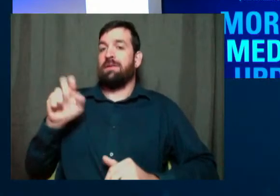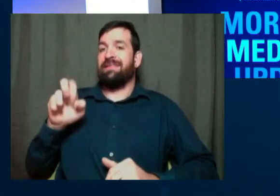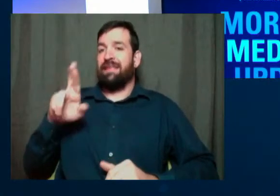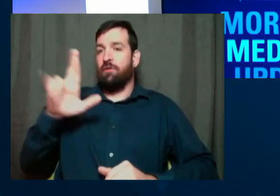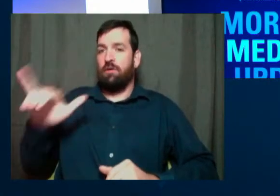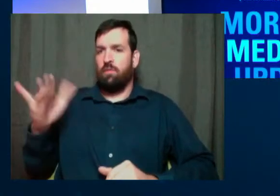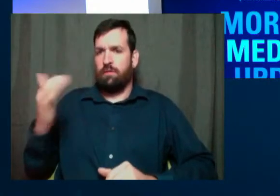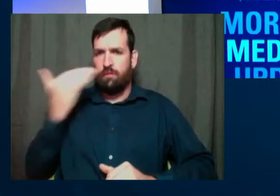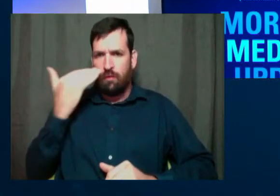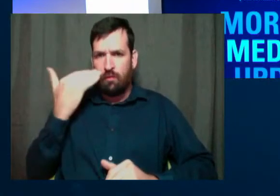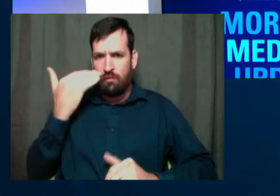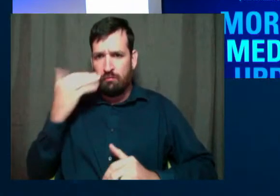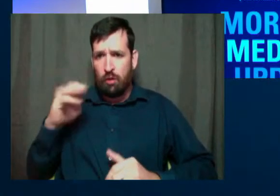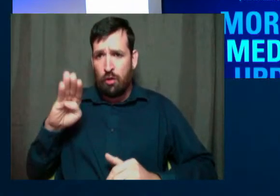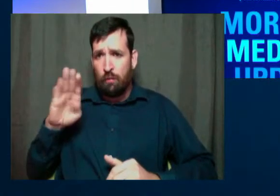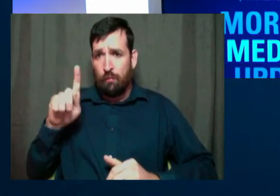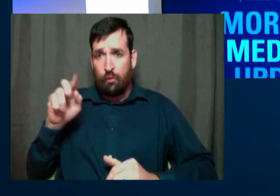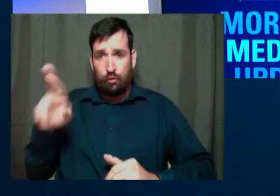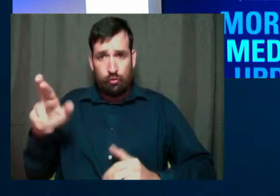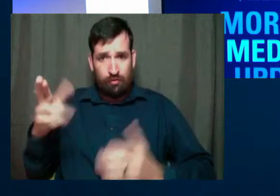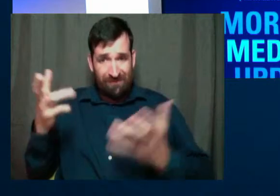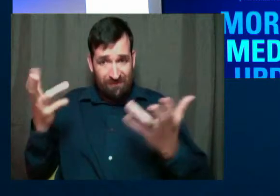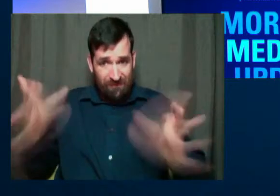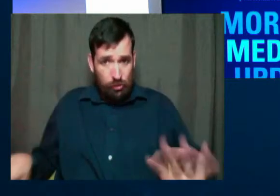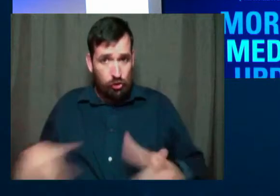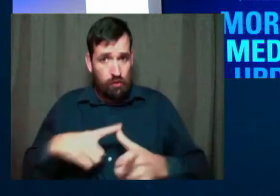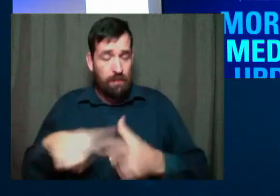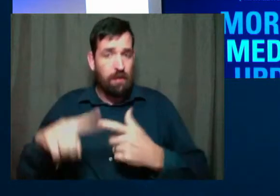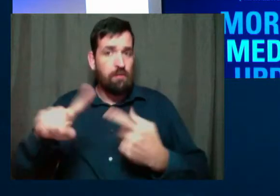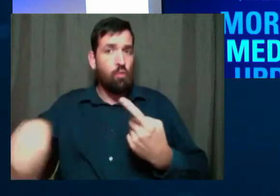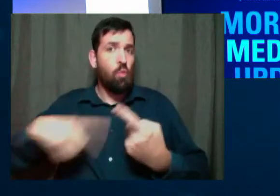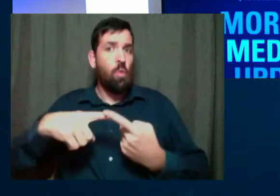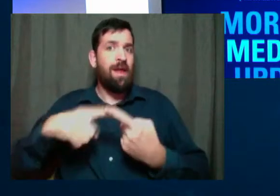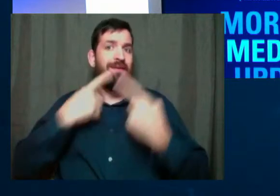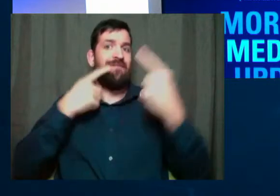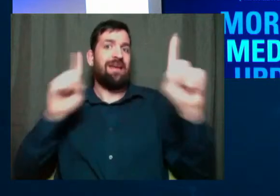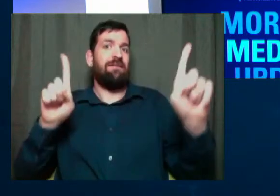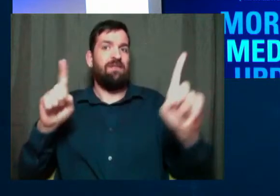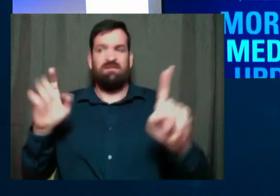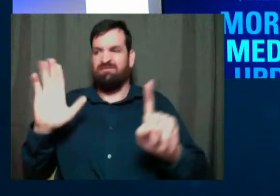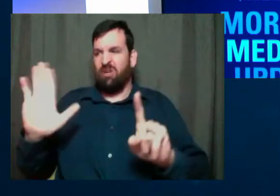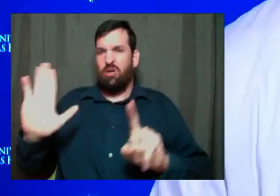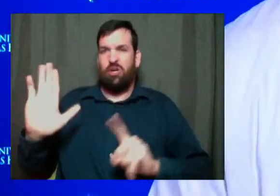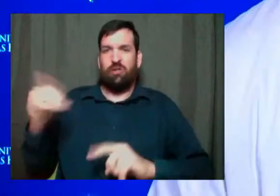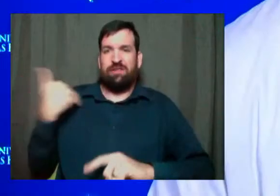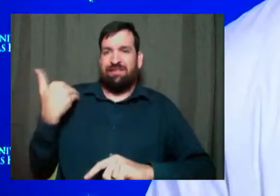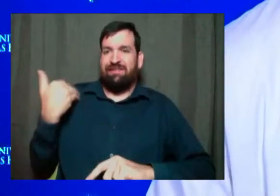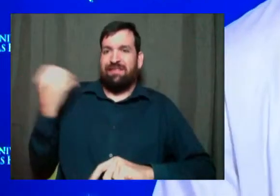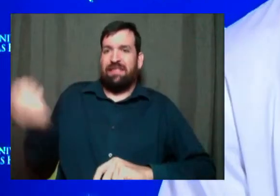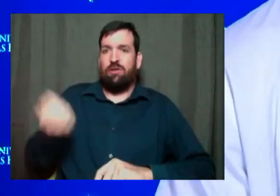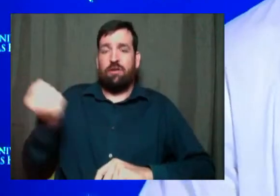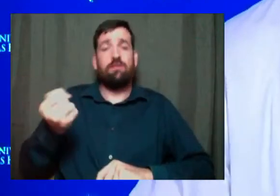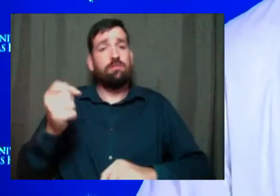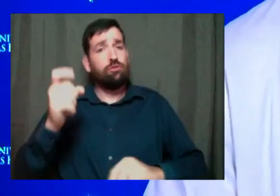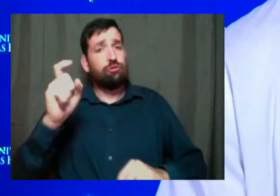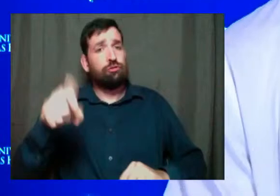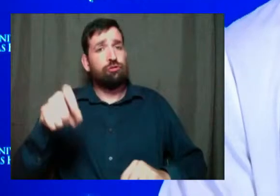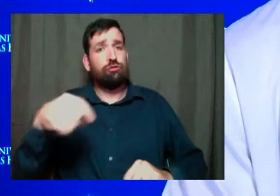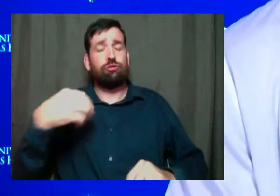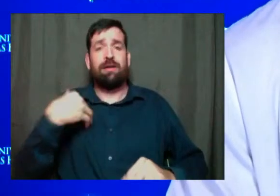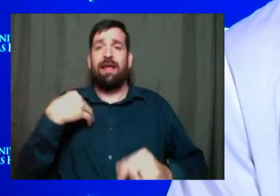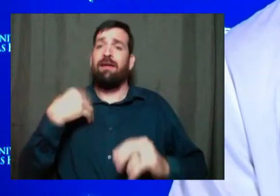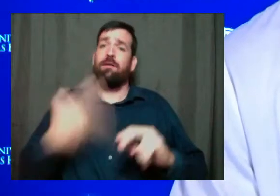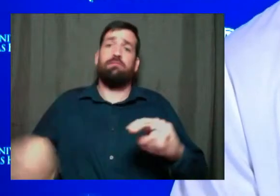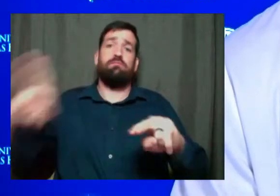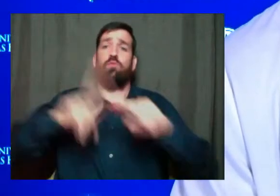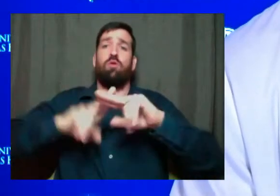after you get the booster does it take to be effective? Good for you. She got hers on Saturday. Yeah, you should really start to have an increase in that boost